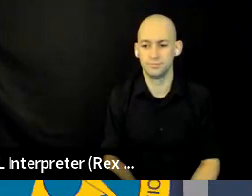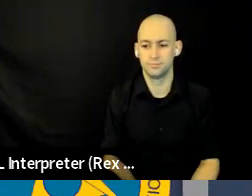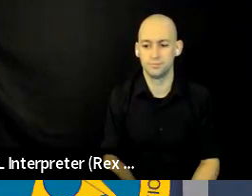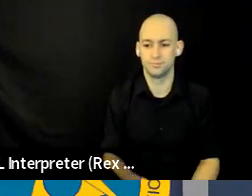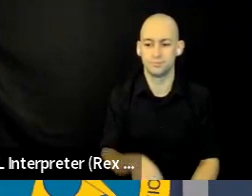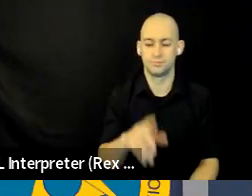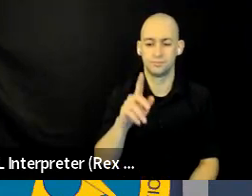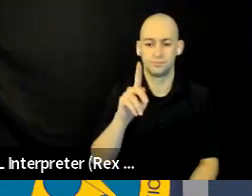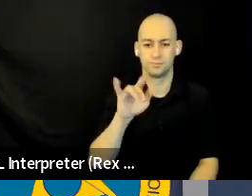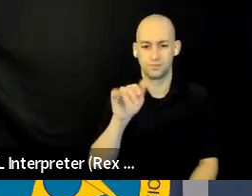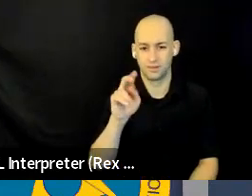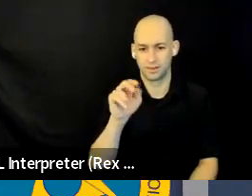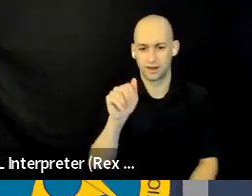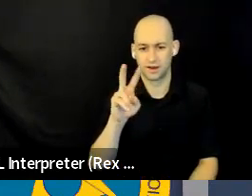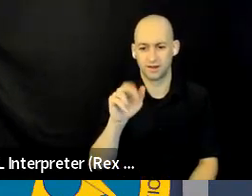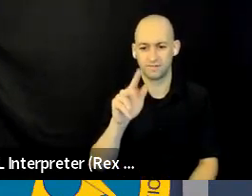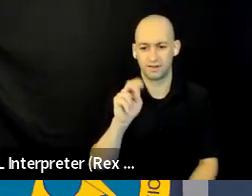Good morning.